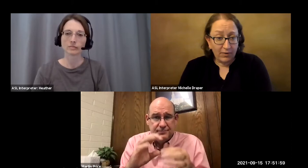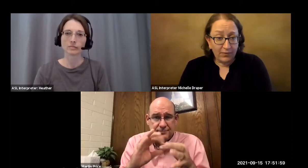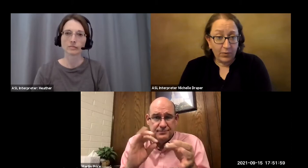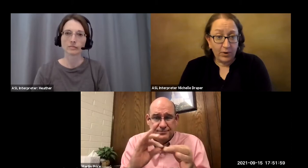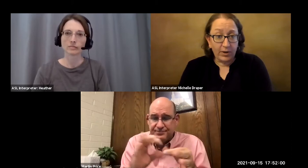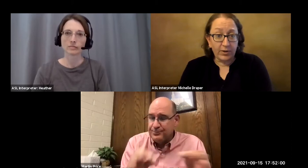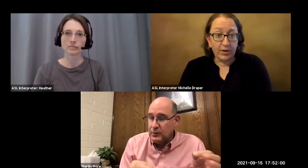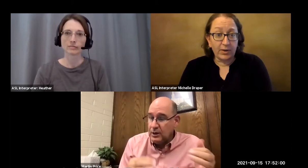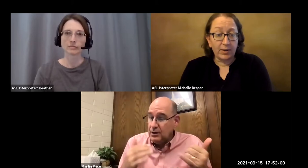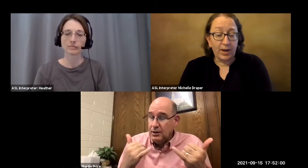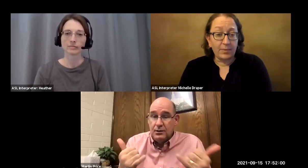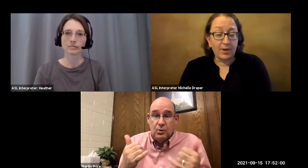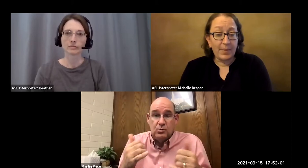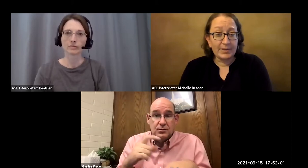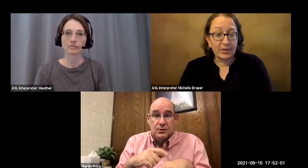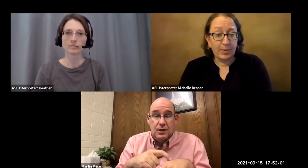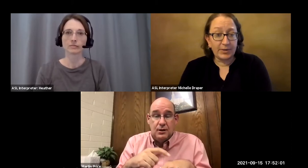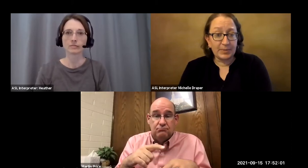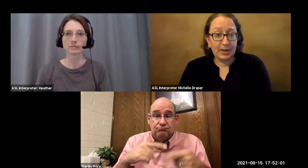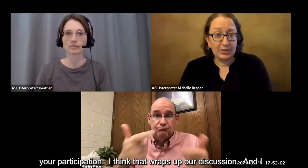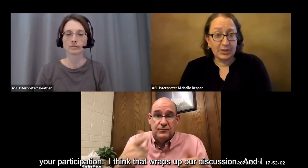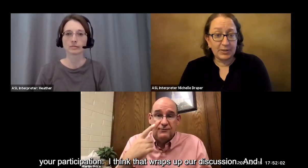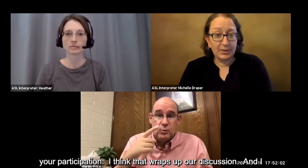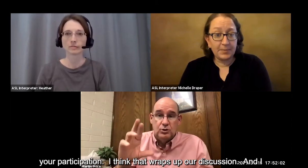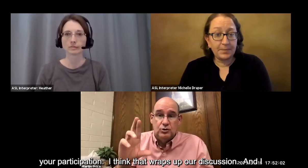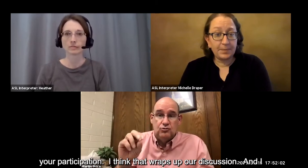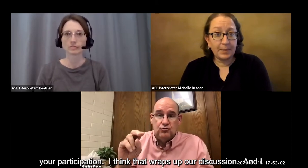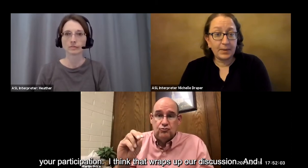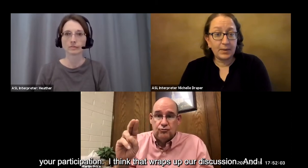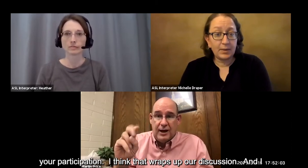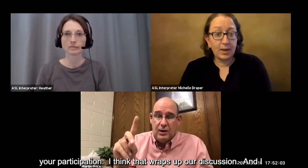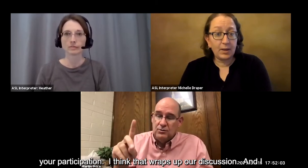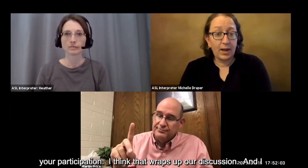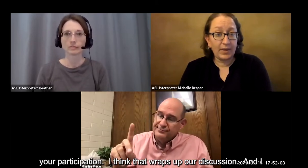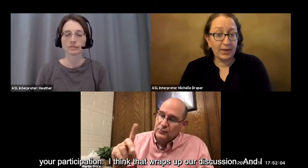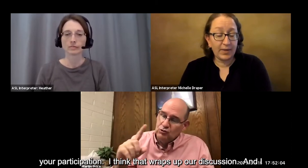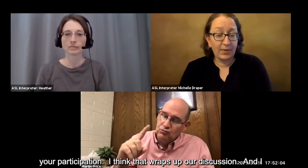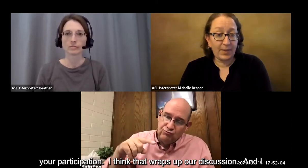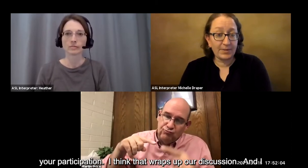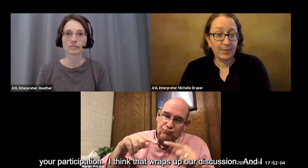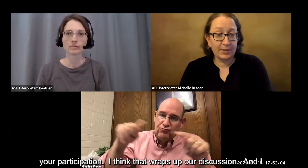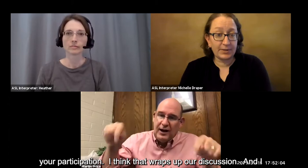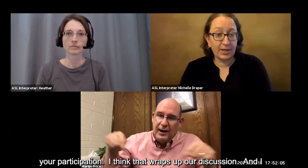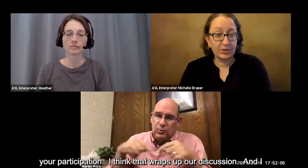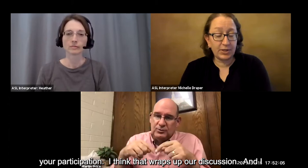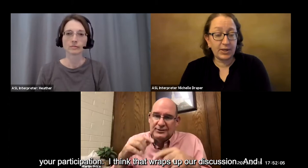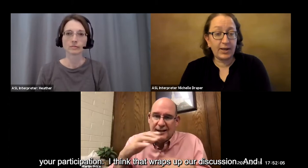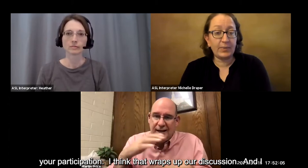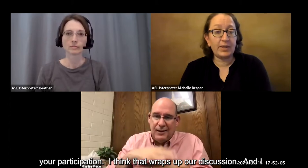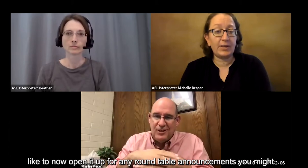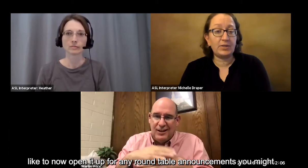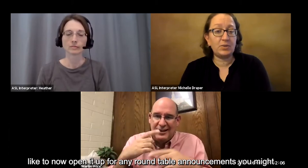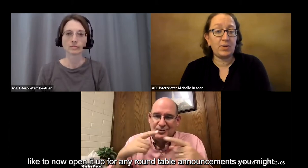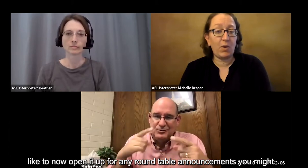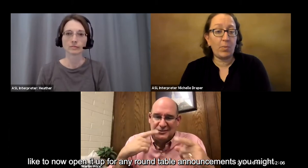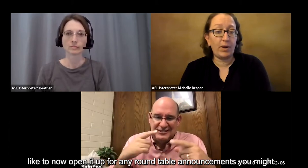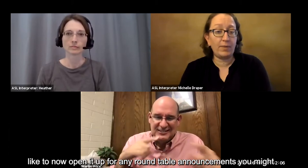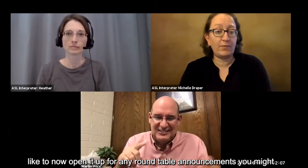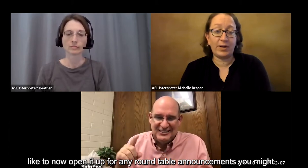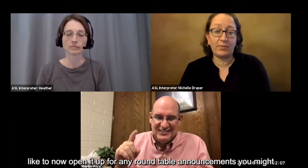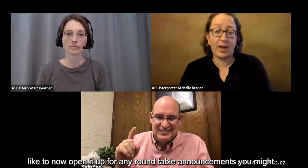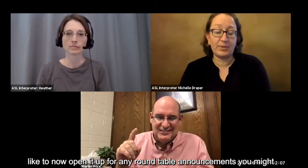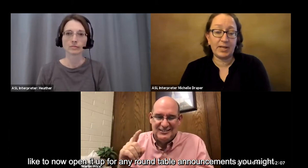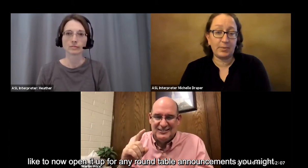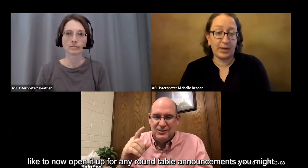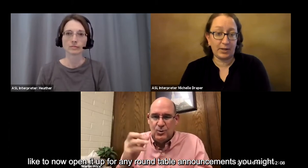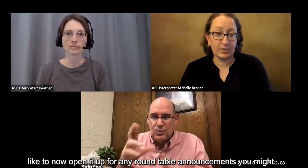Thank you all for your comments and your participation. I think that wraps up our discussion, and I would like to now open it